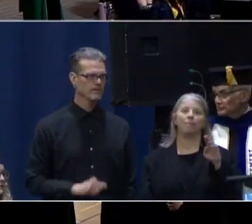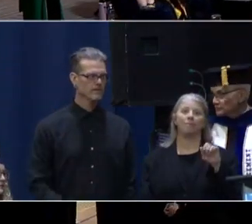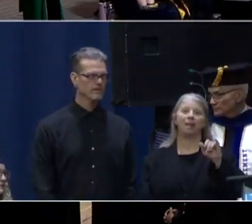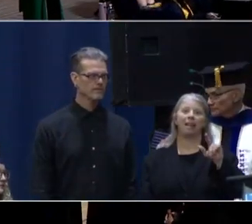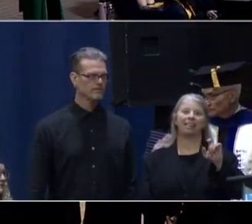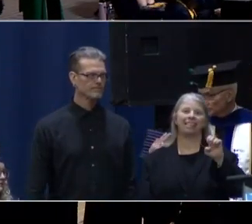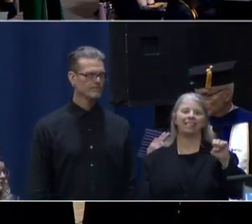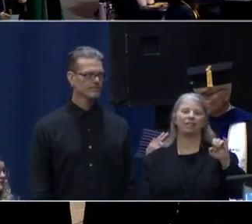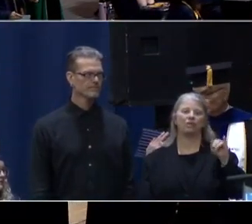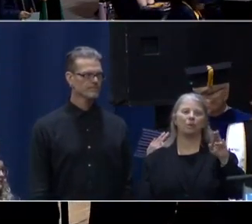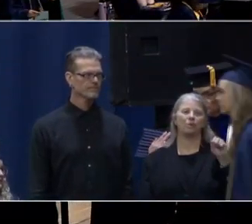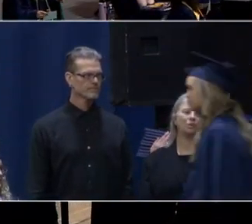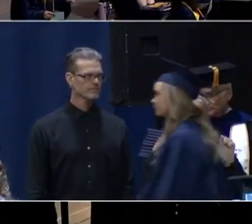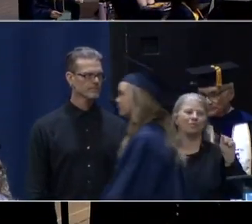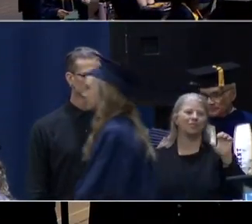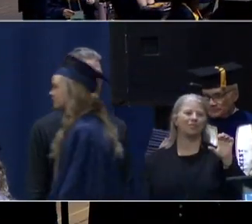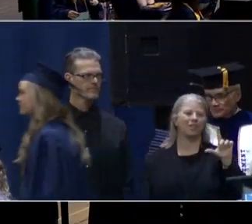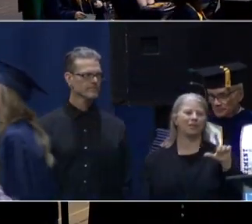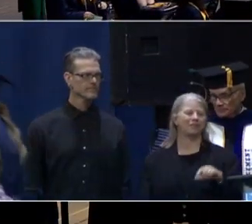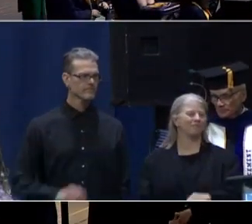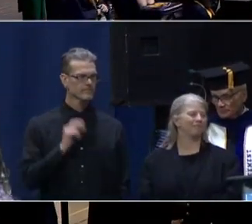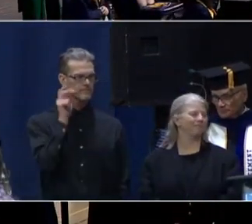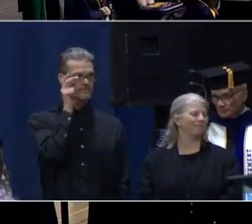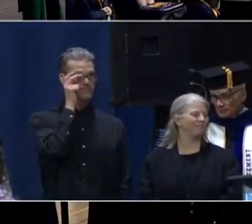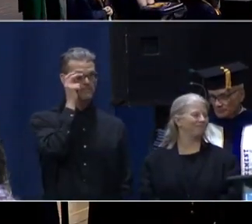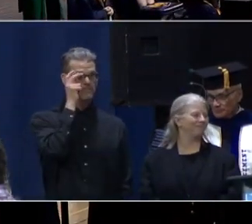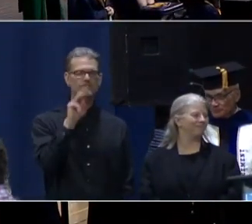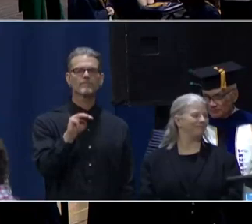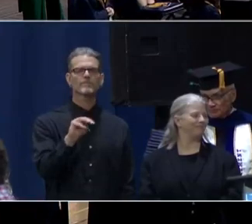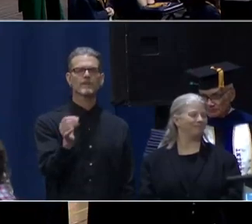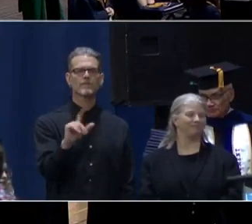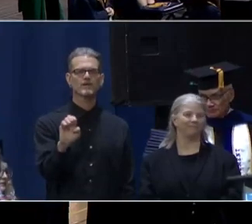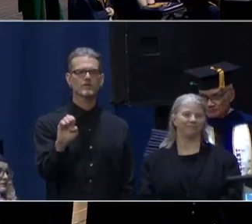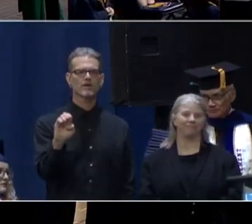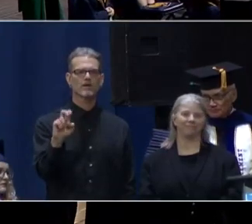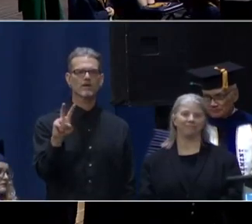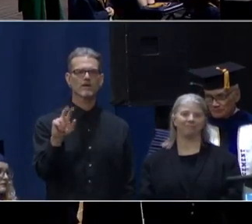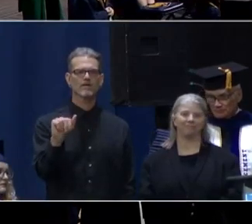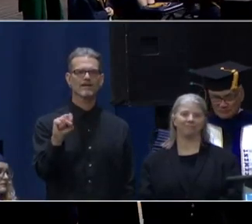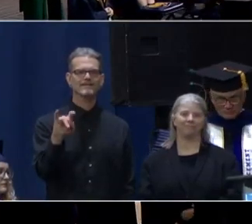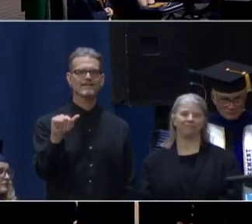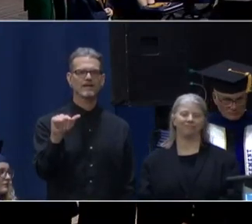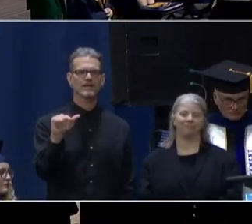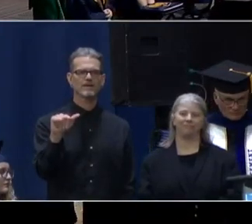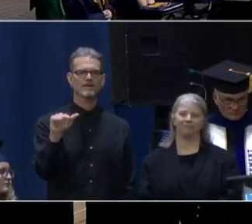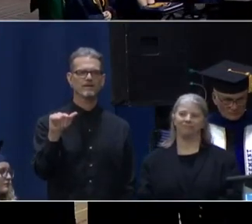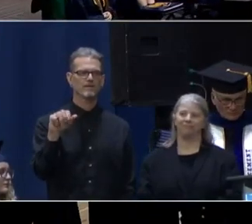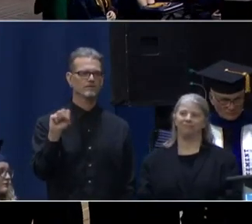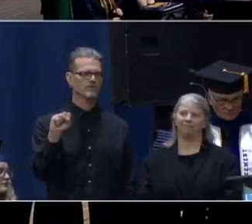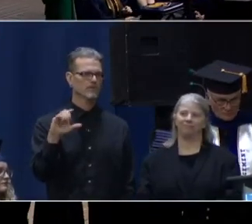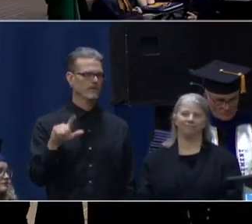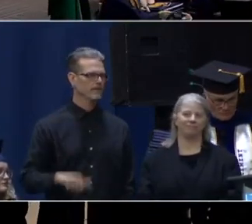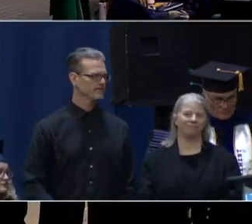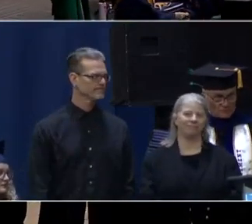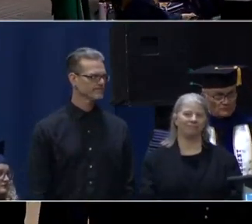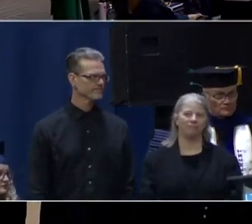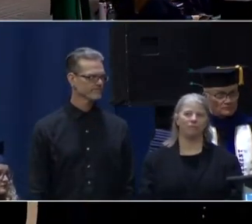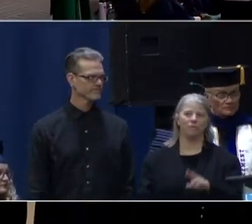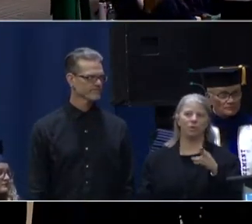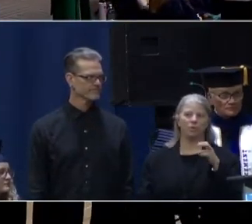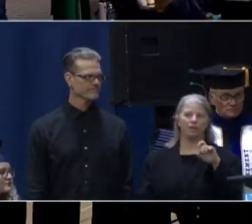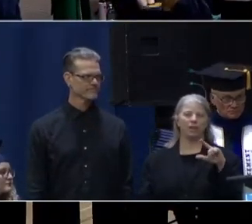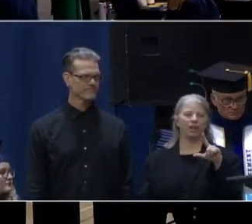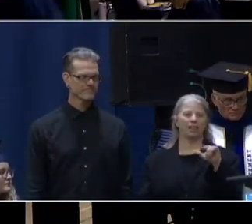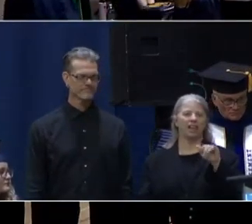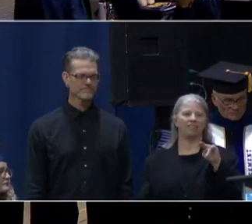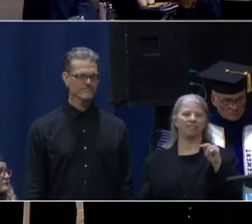Bailey Jones, summa cum laude. Michelle Garcia, summa cum laude. Rachel